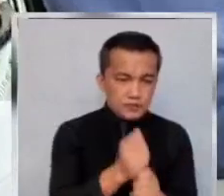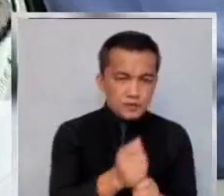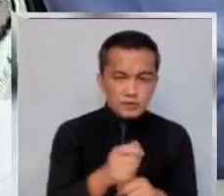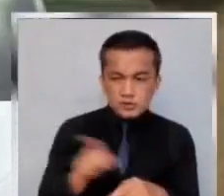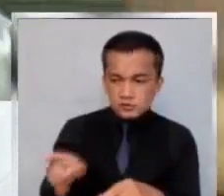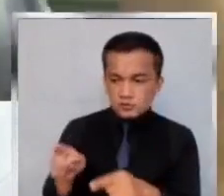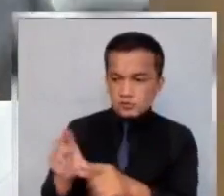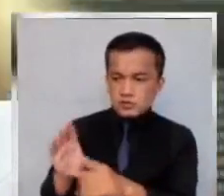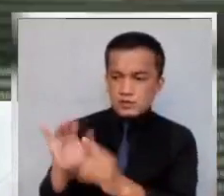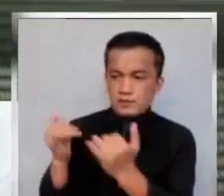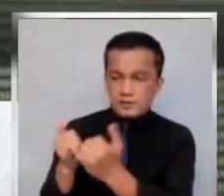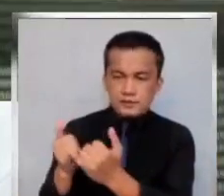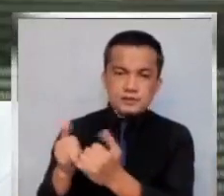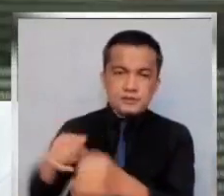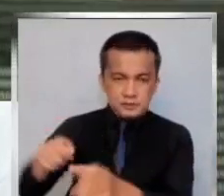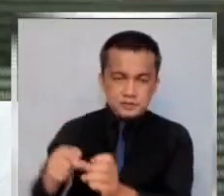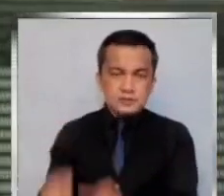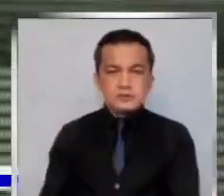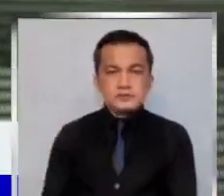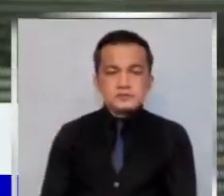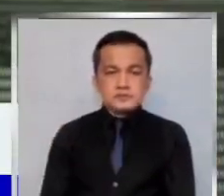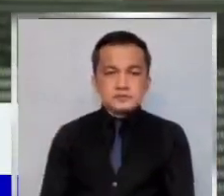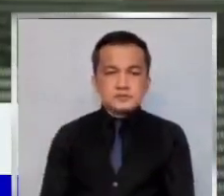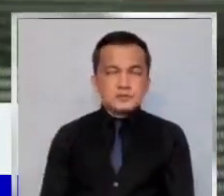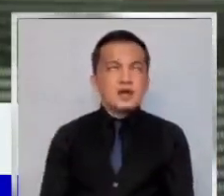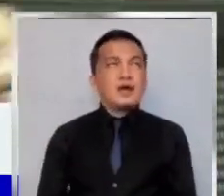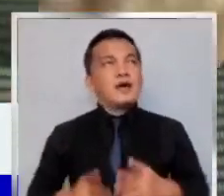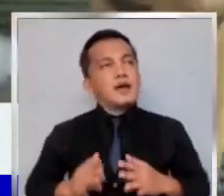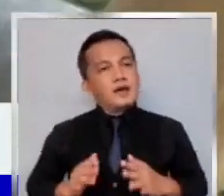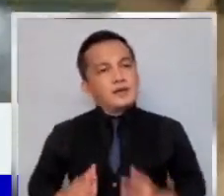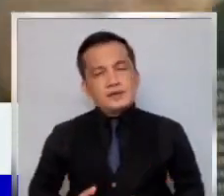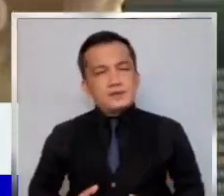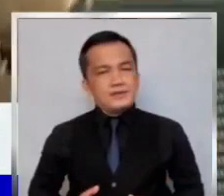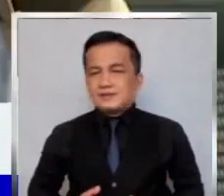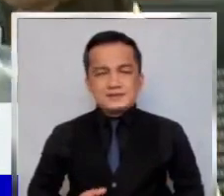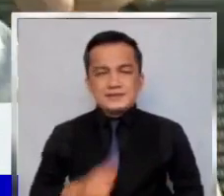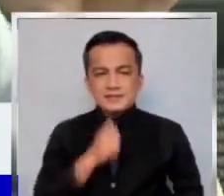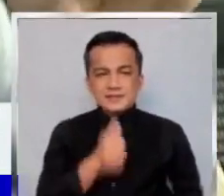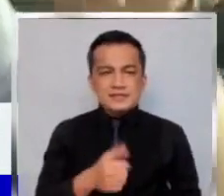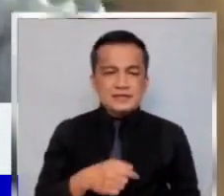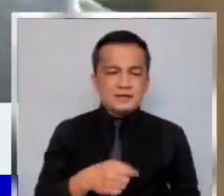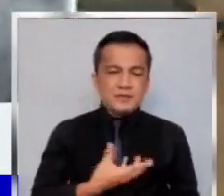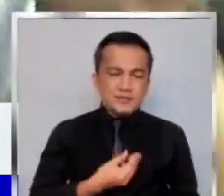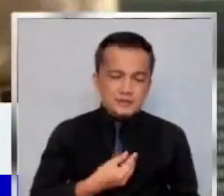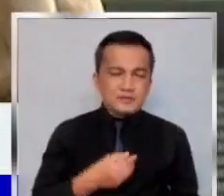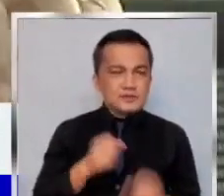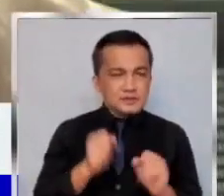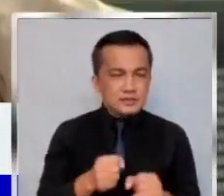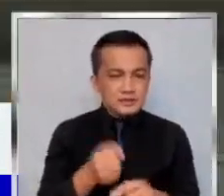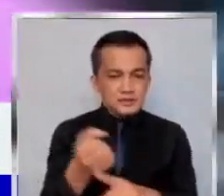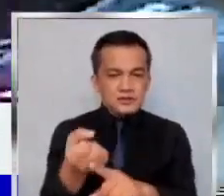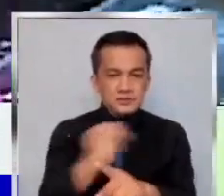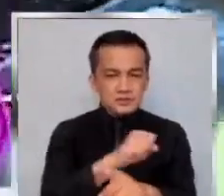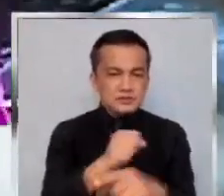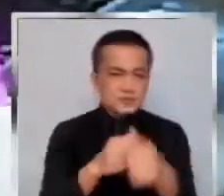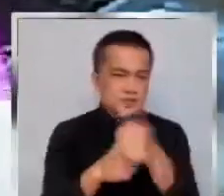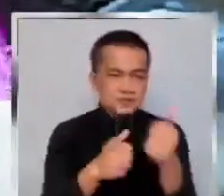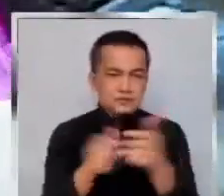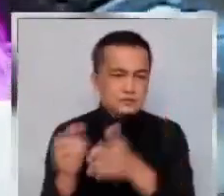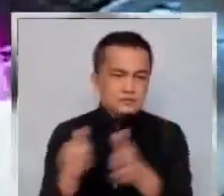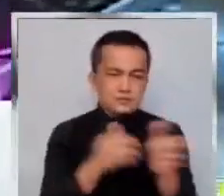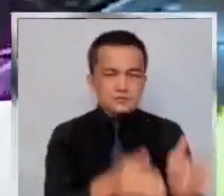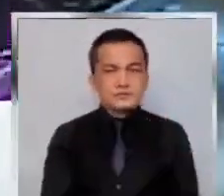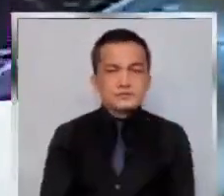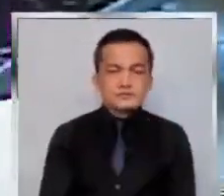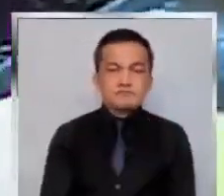sardine industry. Ngayon, hindi na kami mangangamba, no, because we are now going to be able to source from another channel. Malaki rin daw